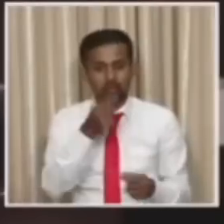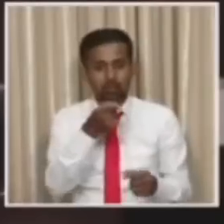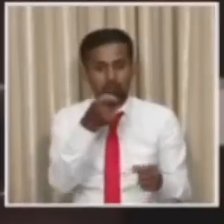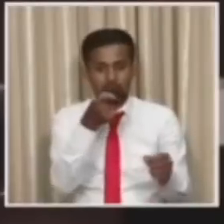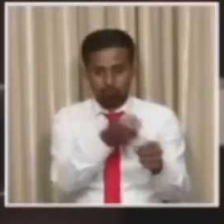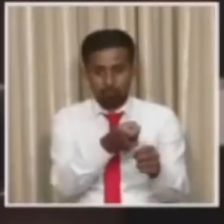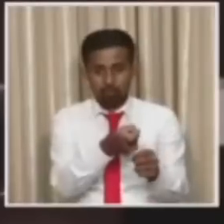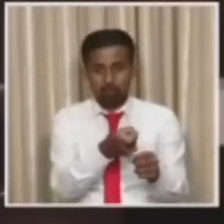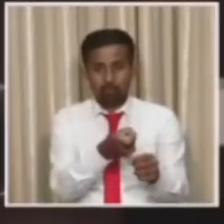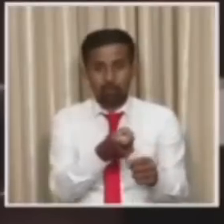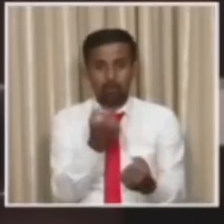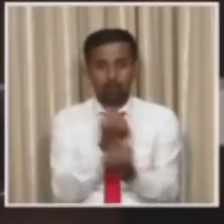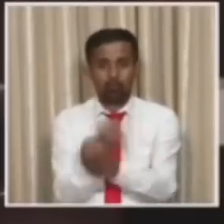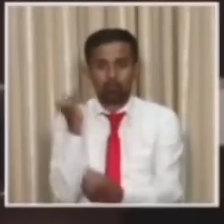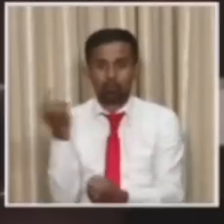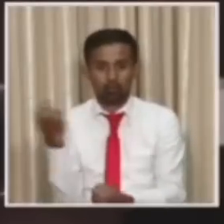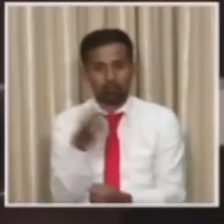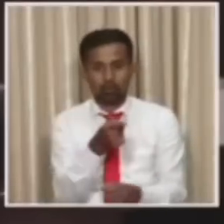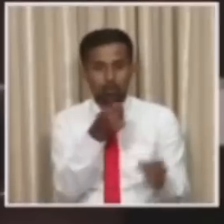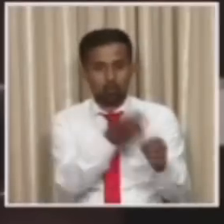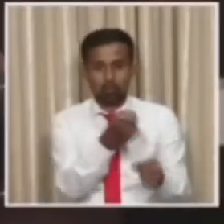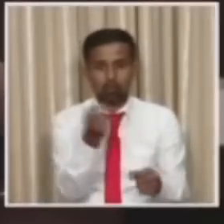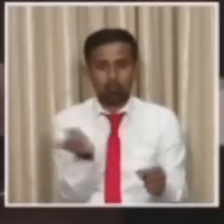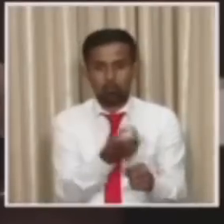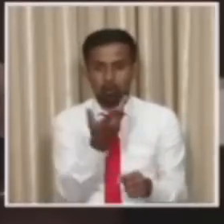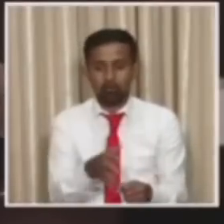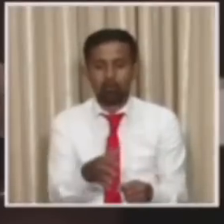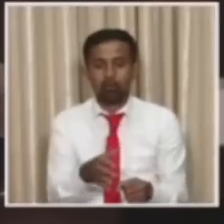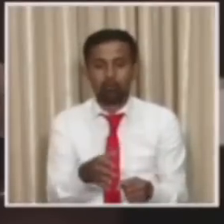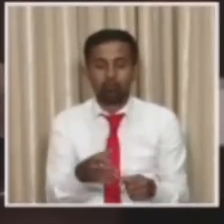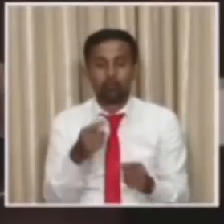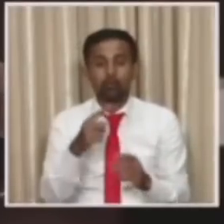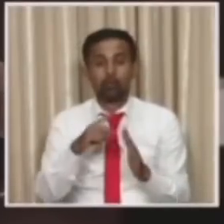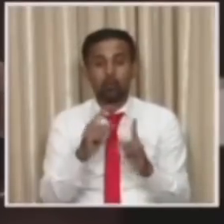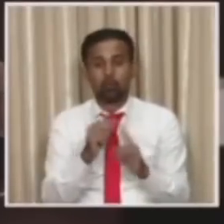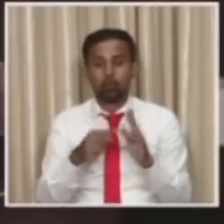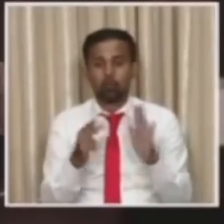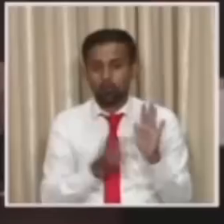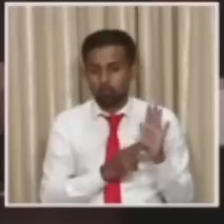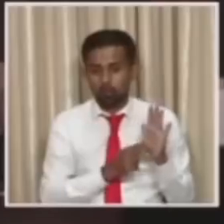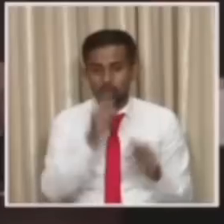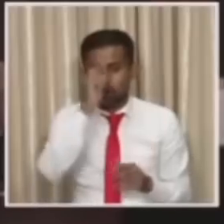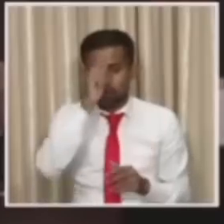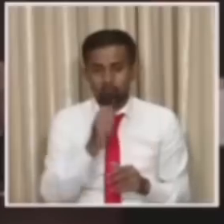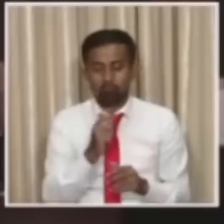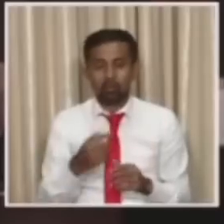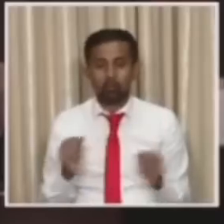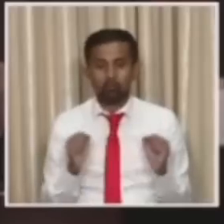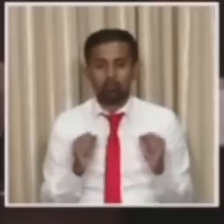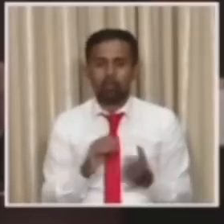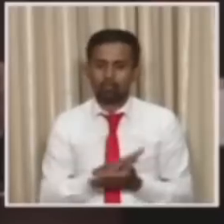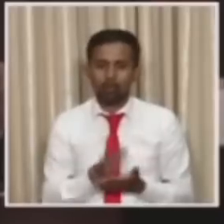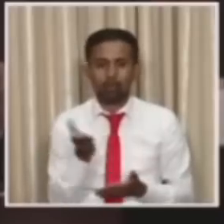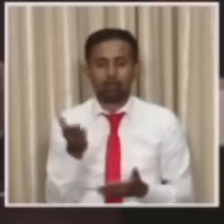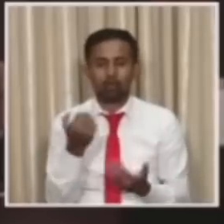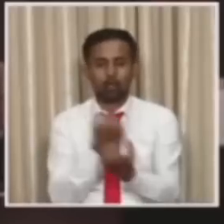officers. It's only normal that Gajendra Kumar Ponnambalam is worried that there are police officers who are following him. Even though